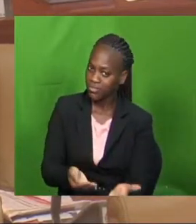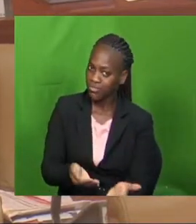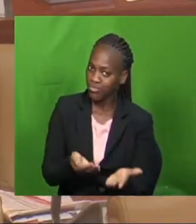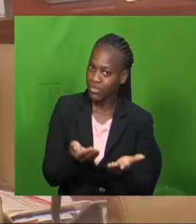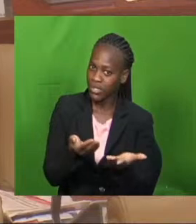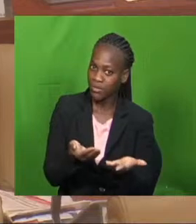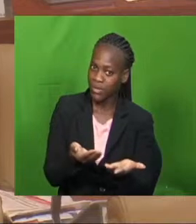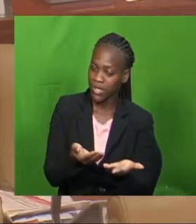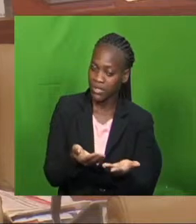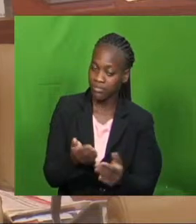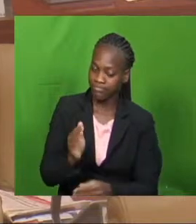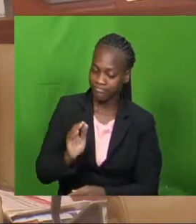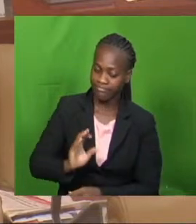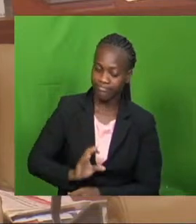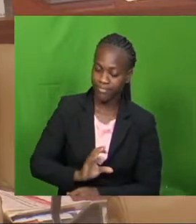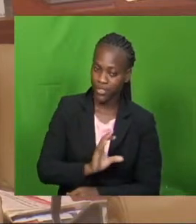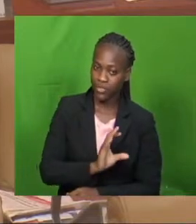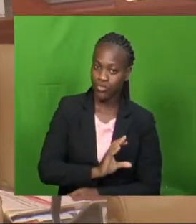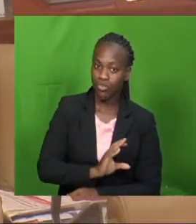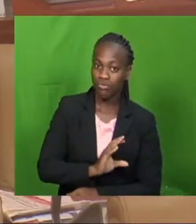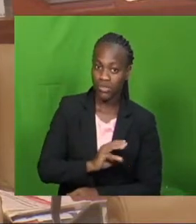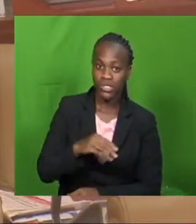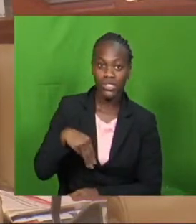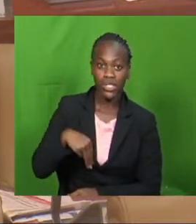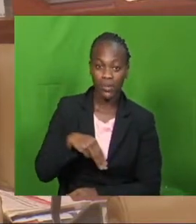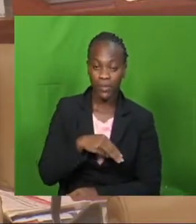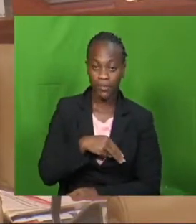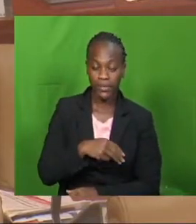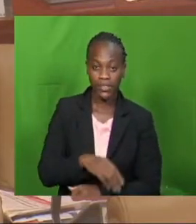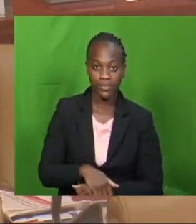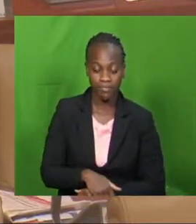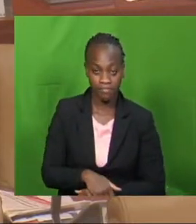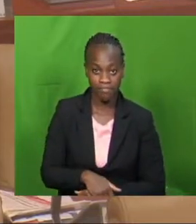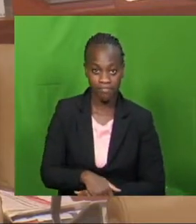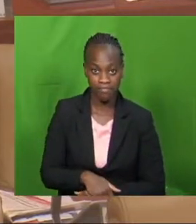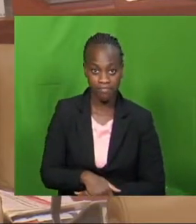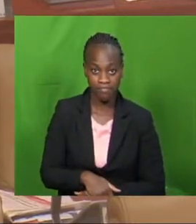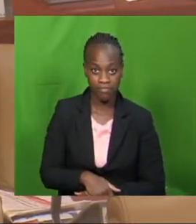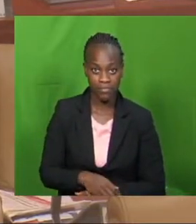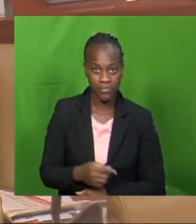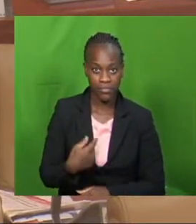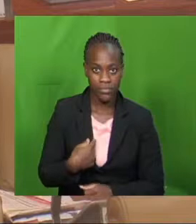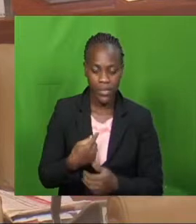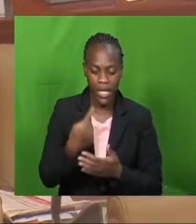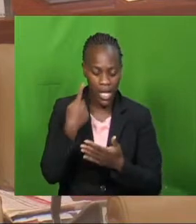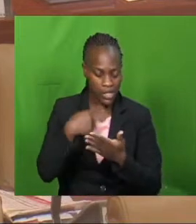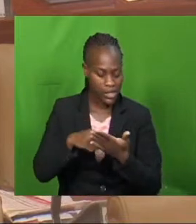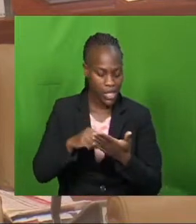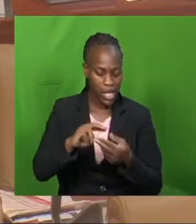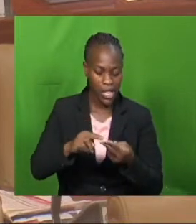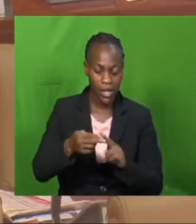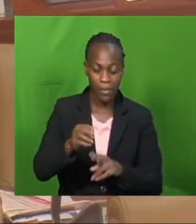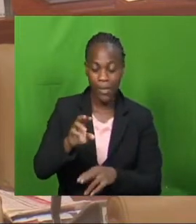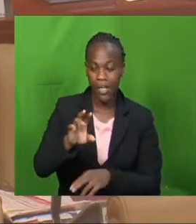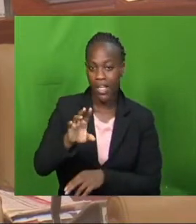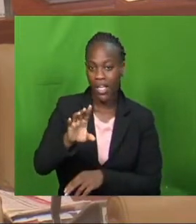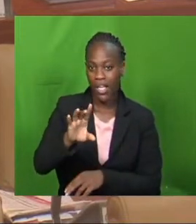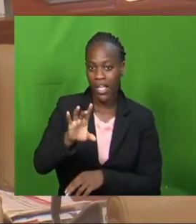your committee. Mr. Speaker, I make references to item 8.2 on page